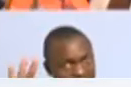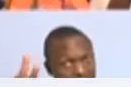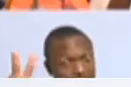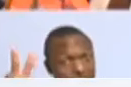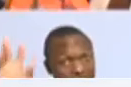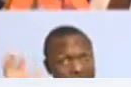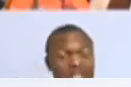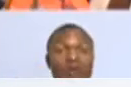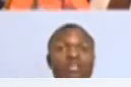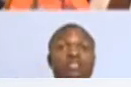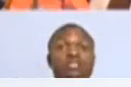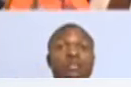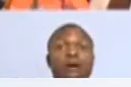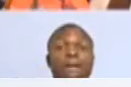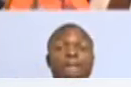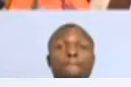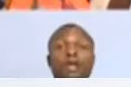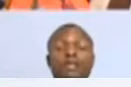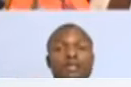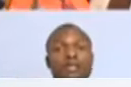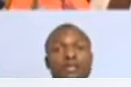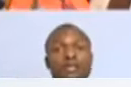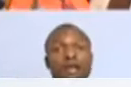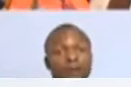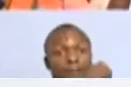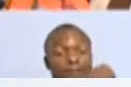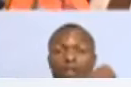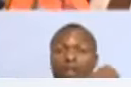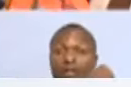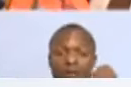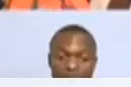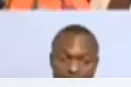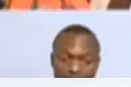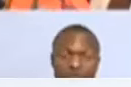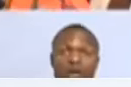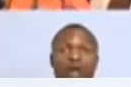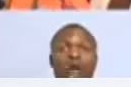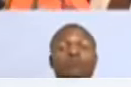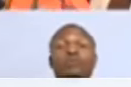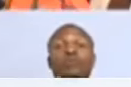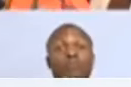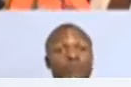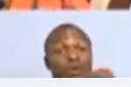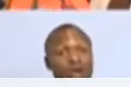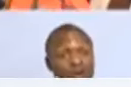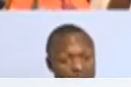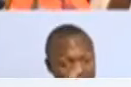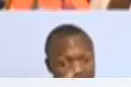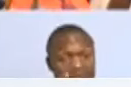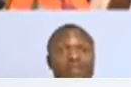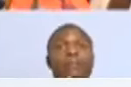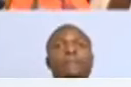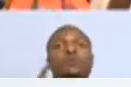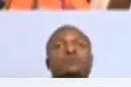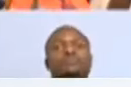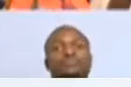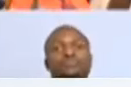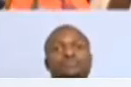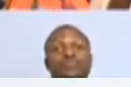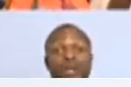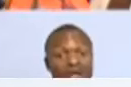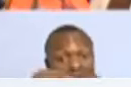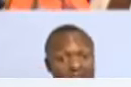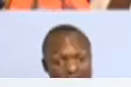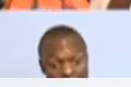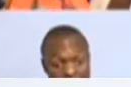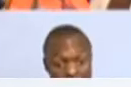of maize had been sold across the country on this program. We also are providing food relief